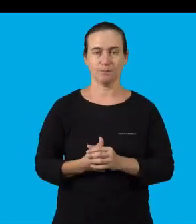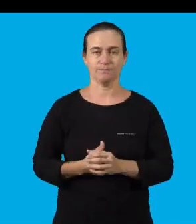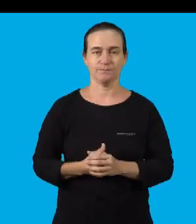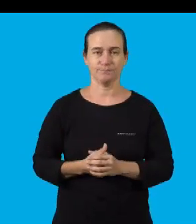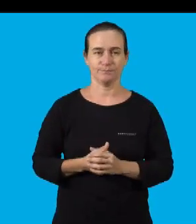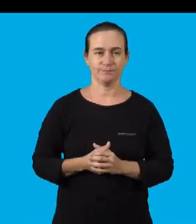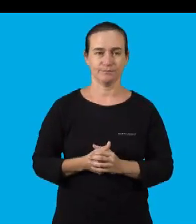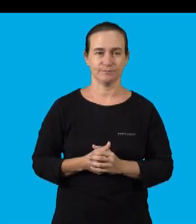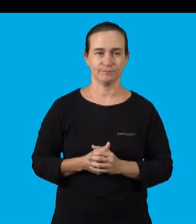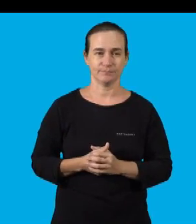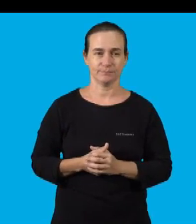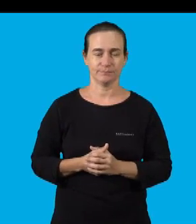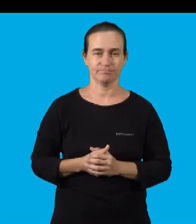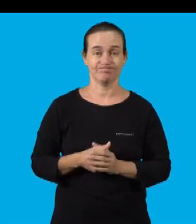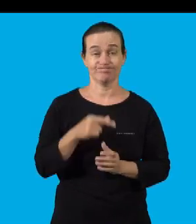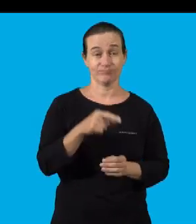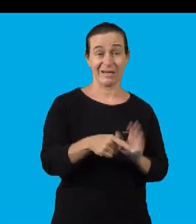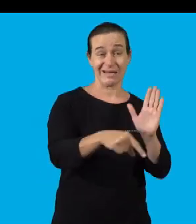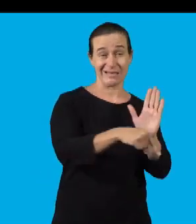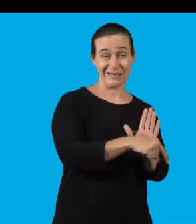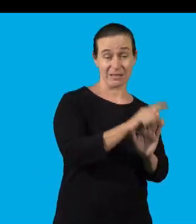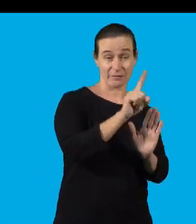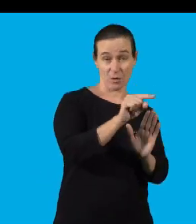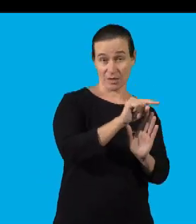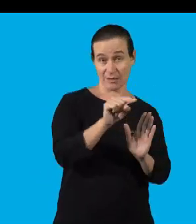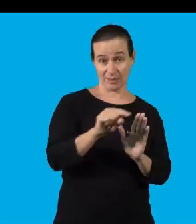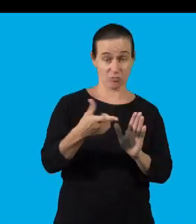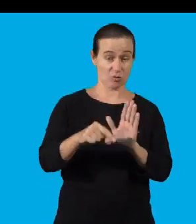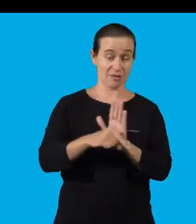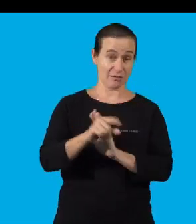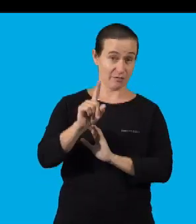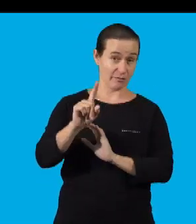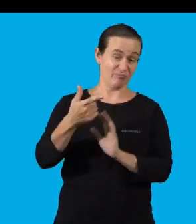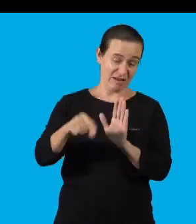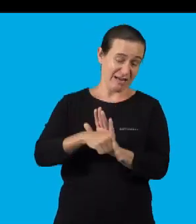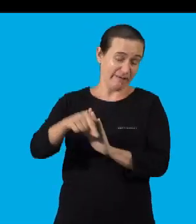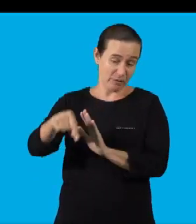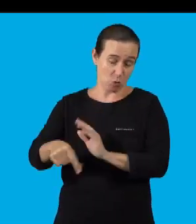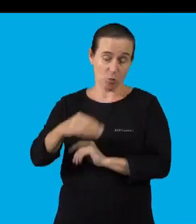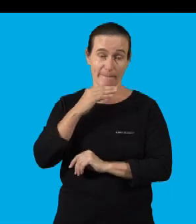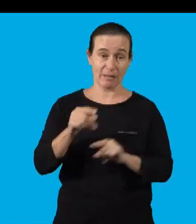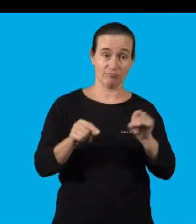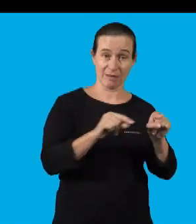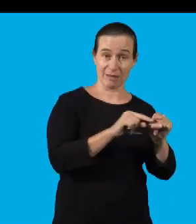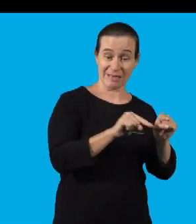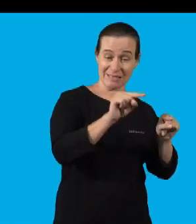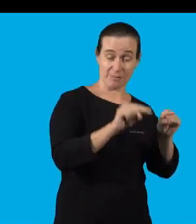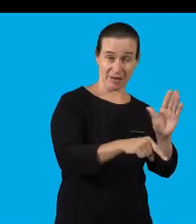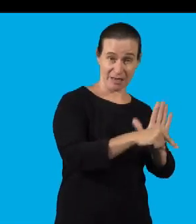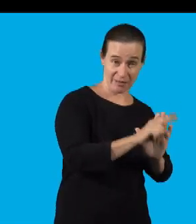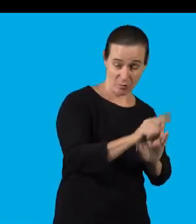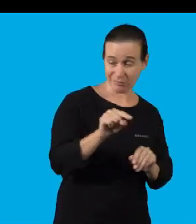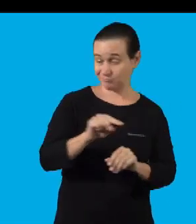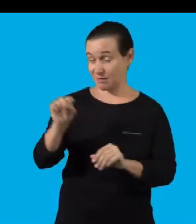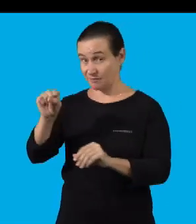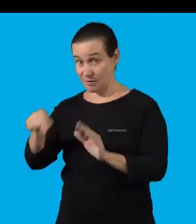a negative 1q. And because negative 1 is equals to a negative q, we know that if we divide both sides by a